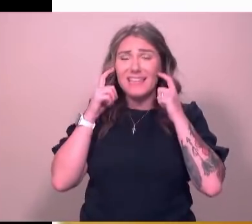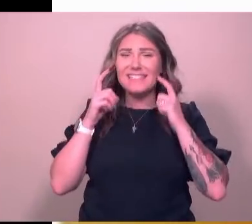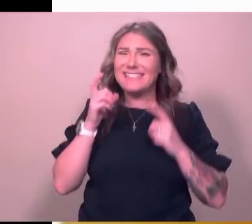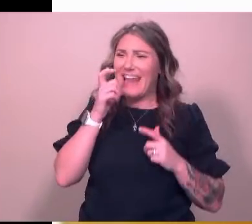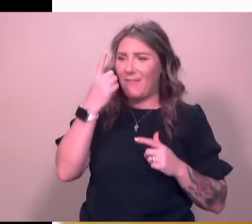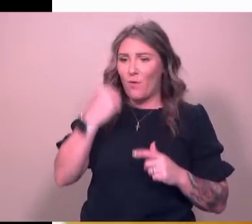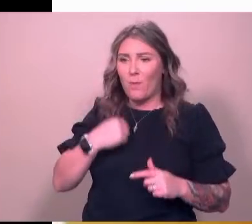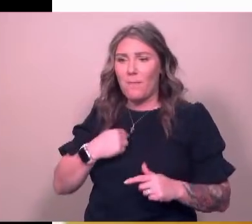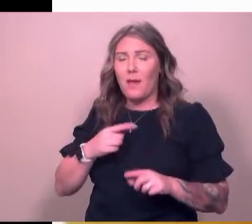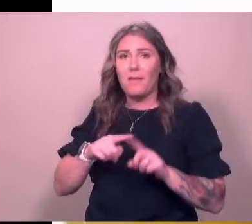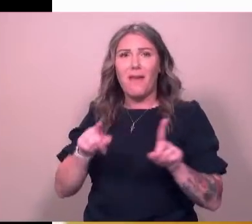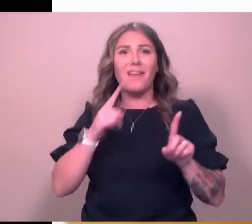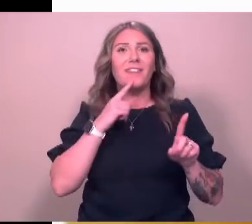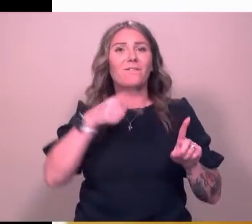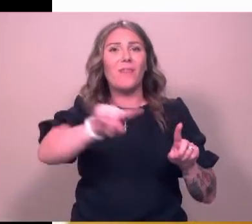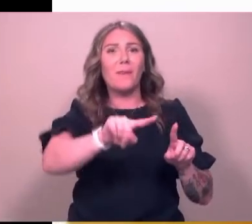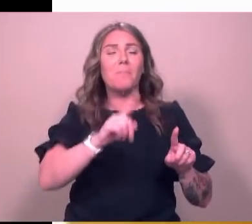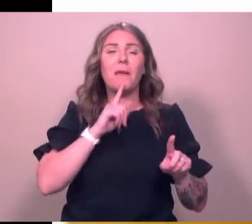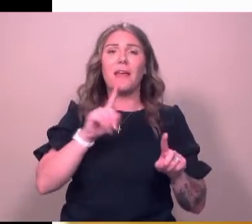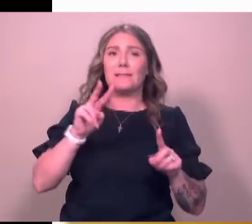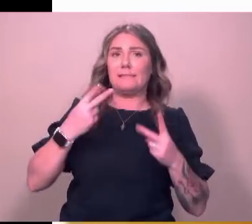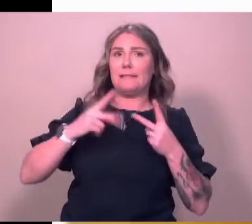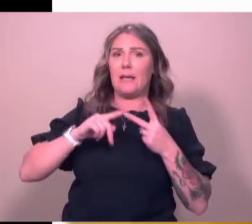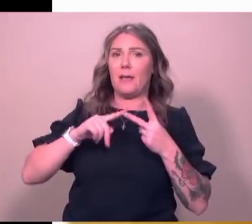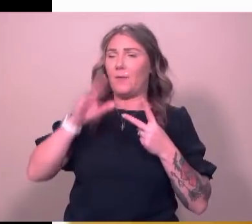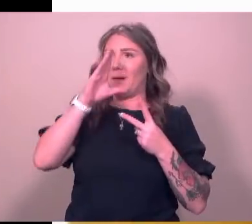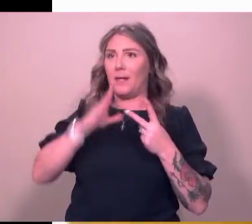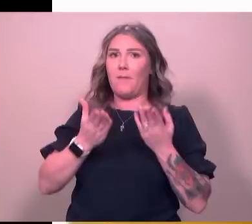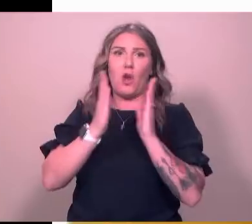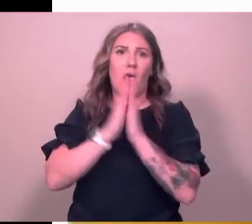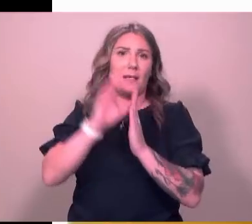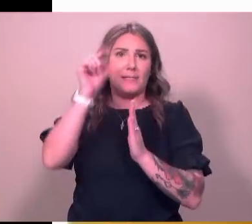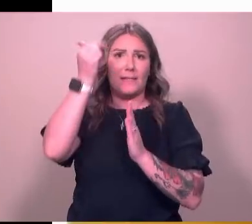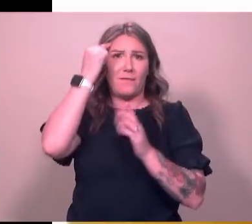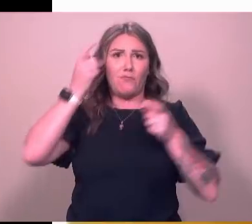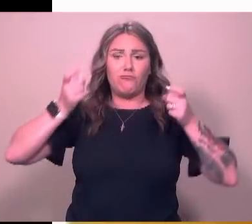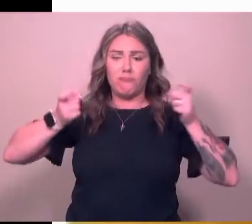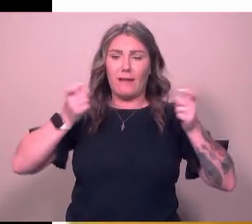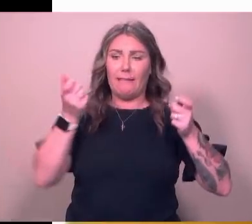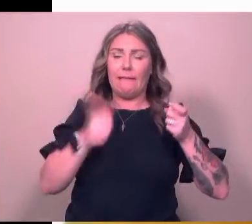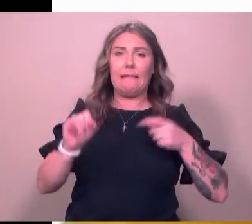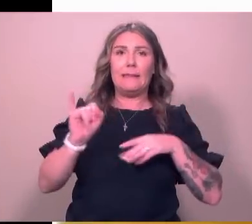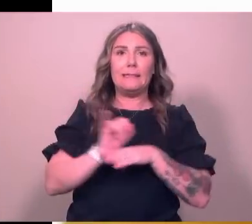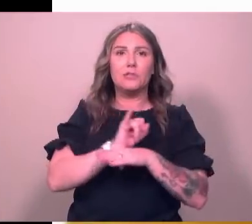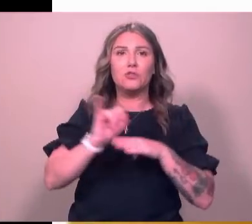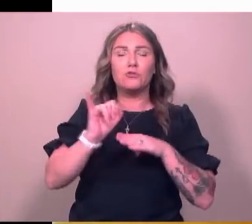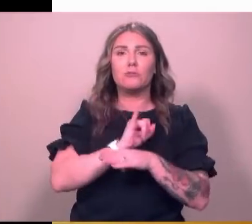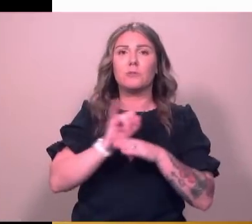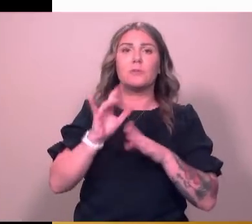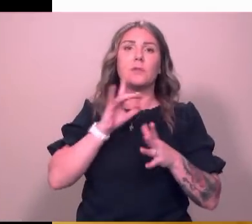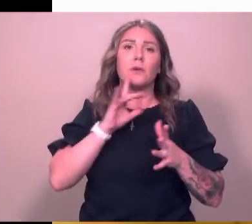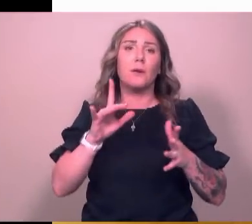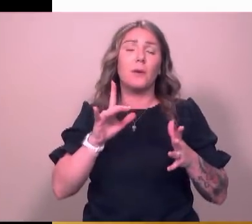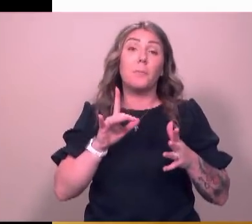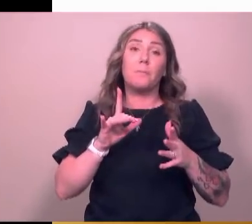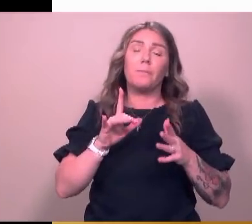thing. Second thing is, and I would never ask the government to regulate any industry, specifically medicine, as we